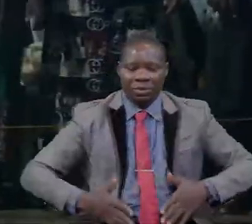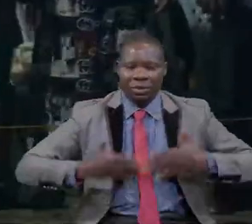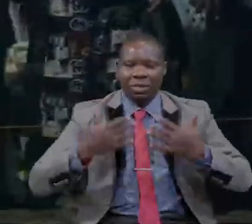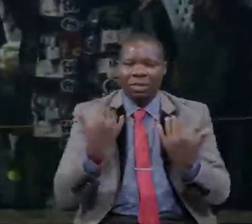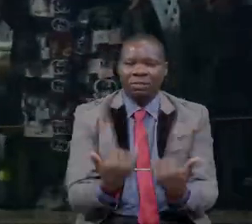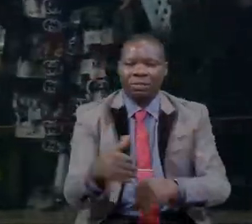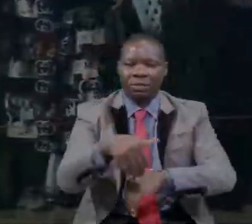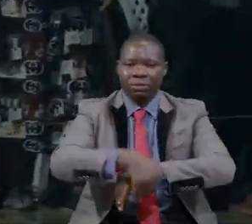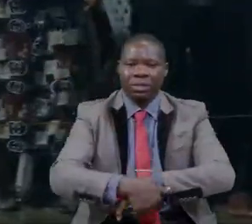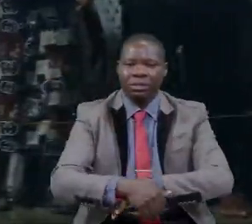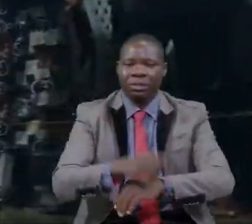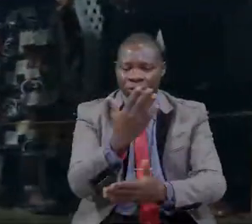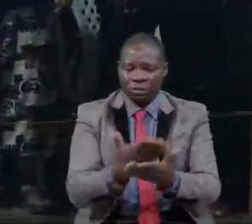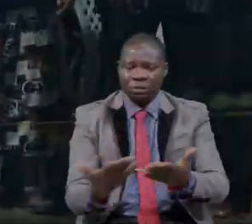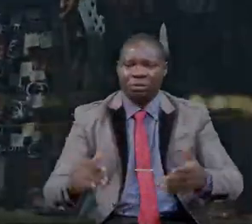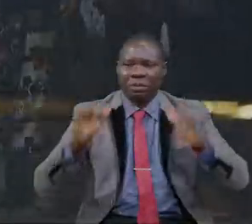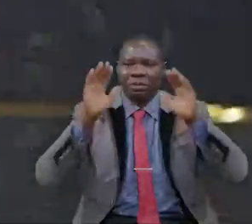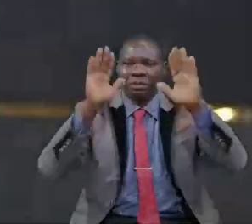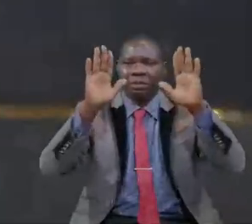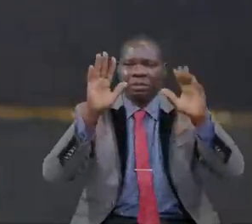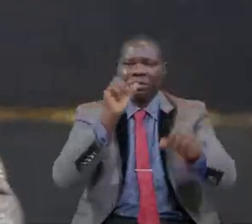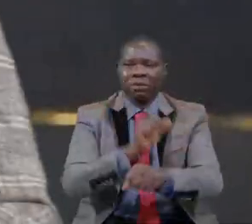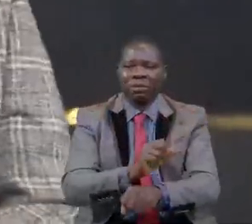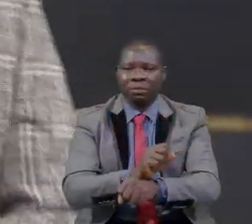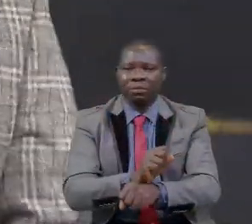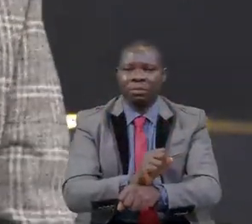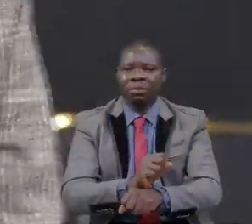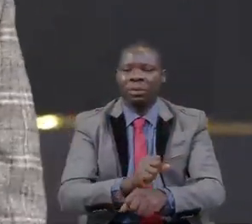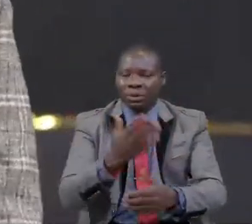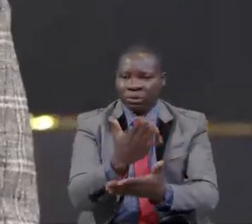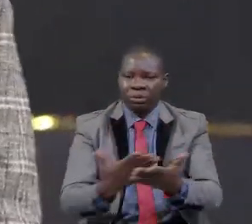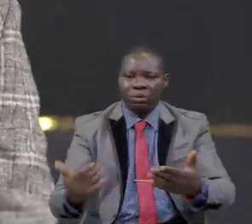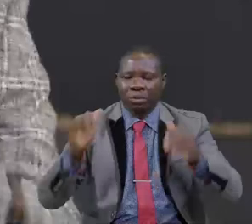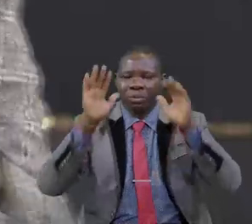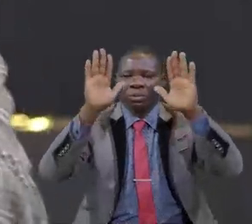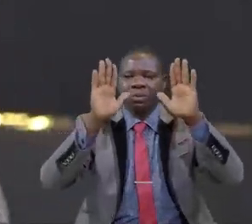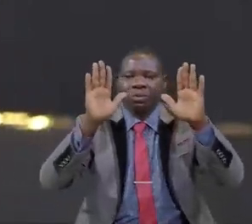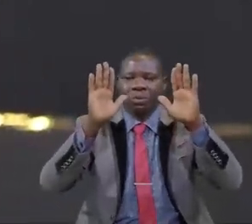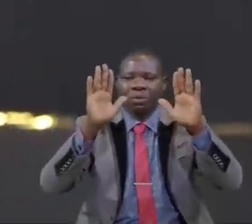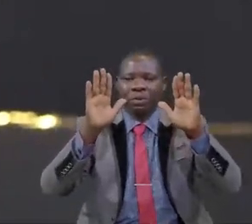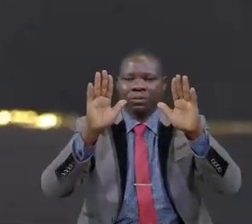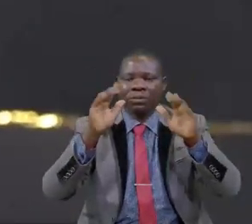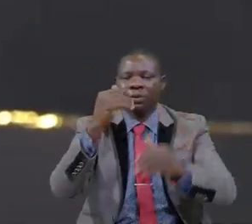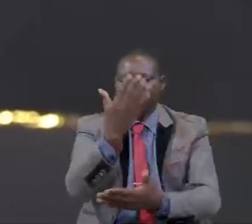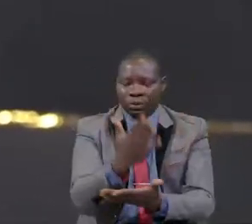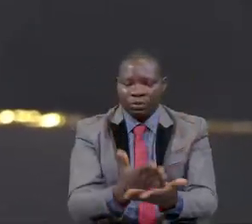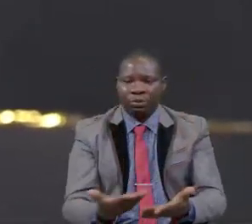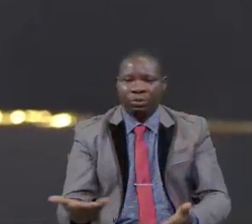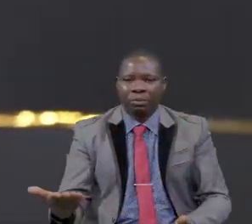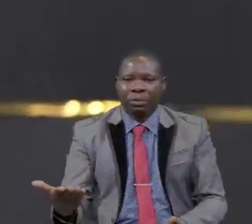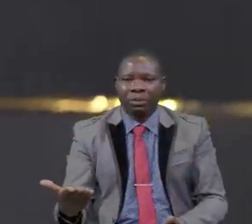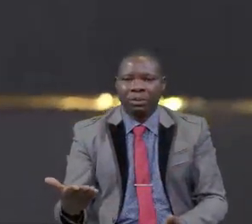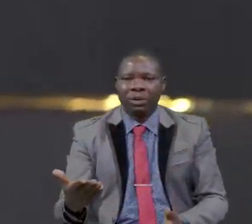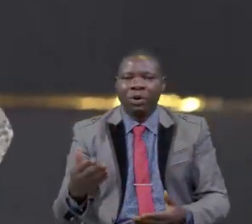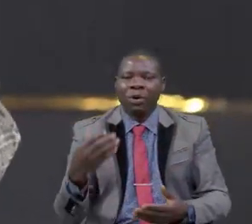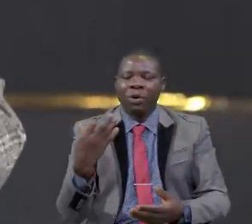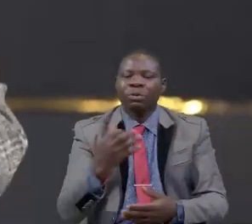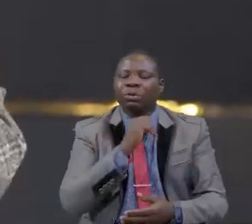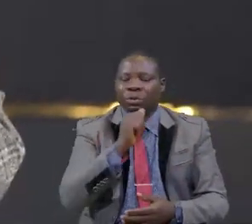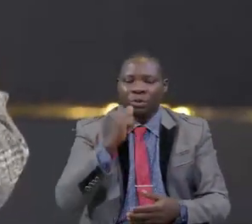Something miraculous. Something wonderful. Something